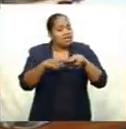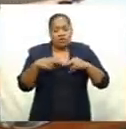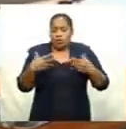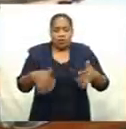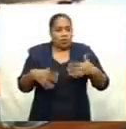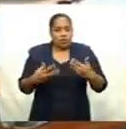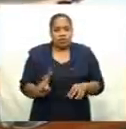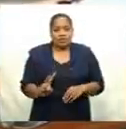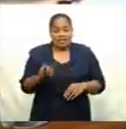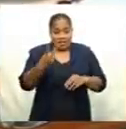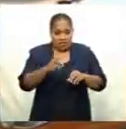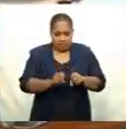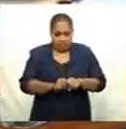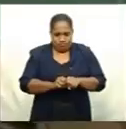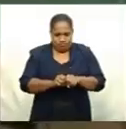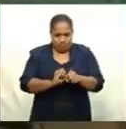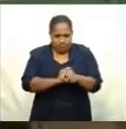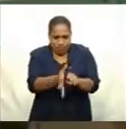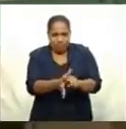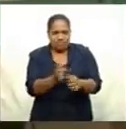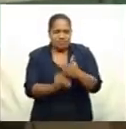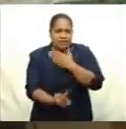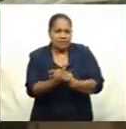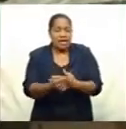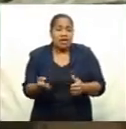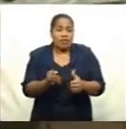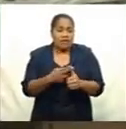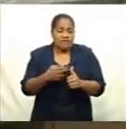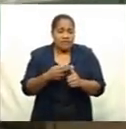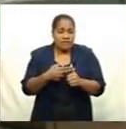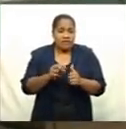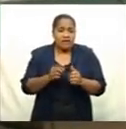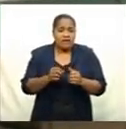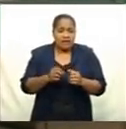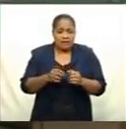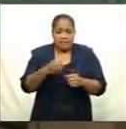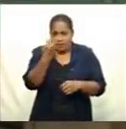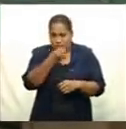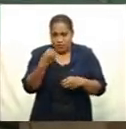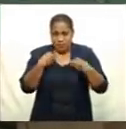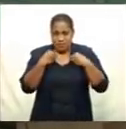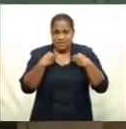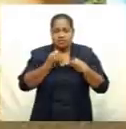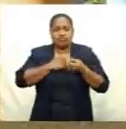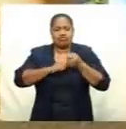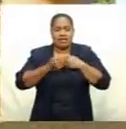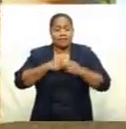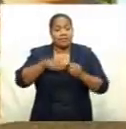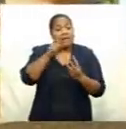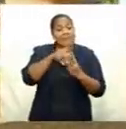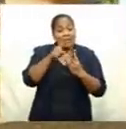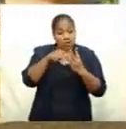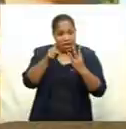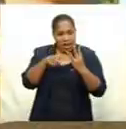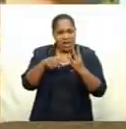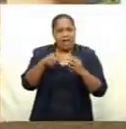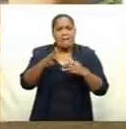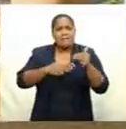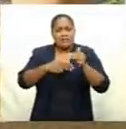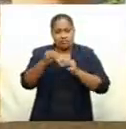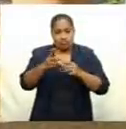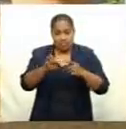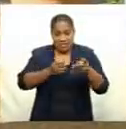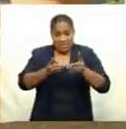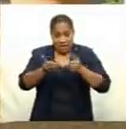of COVID-19, and our favorite fast food businesses are struggling to stay afloat. McDonald's managing director tells FBC News that